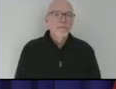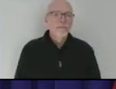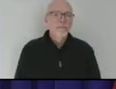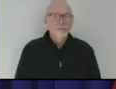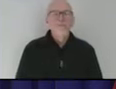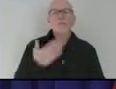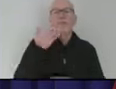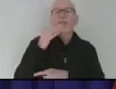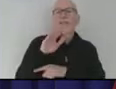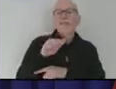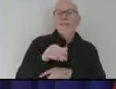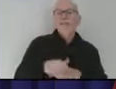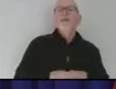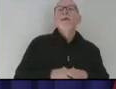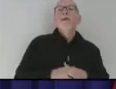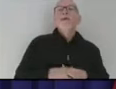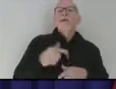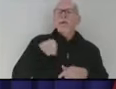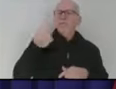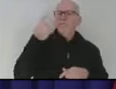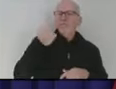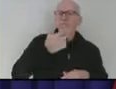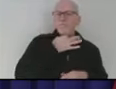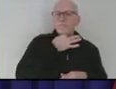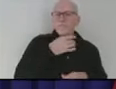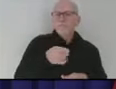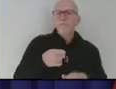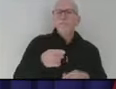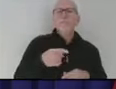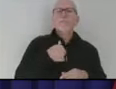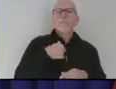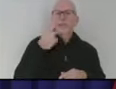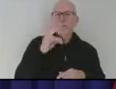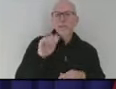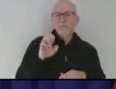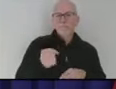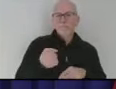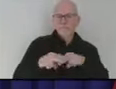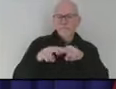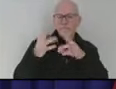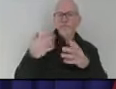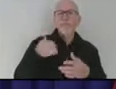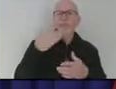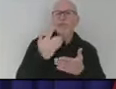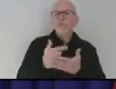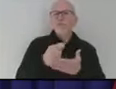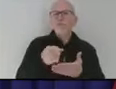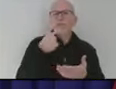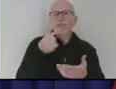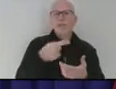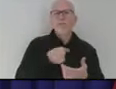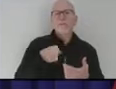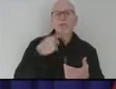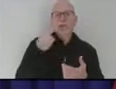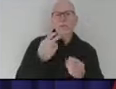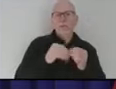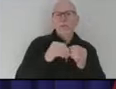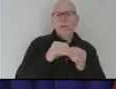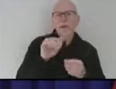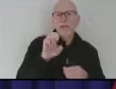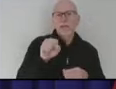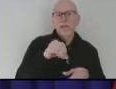Good afternoon. So I was wondering if, as we see cases rise, and I know earlier you said specifically we're seeing more cases